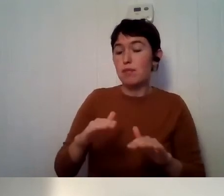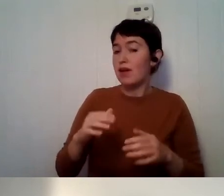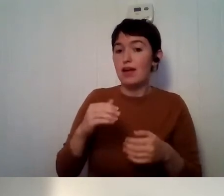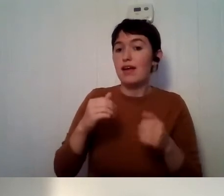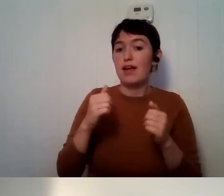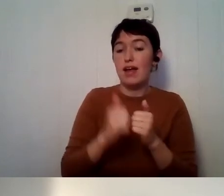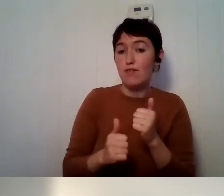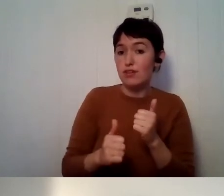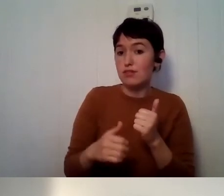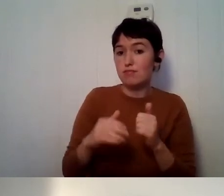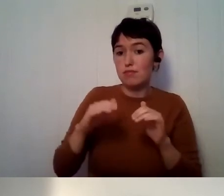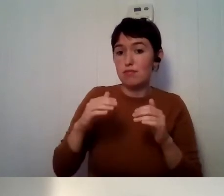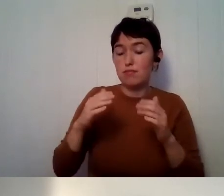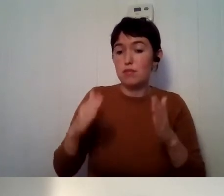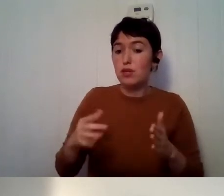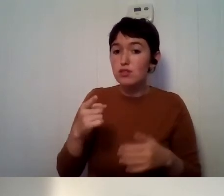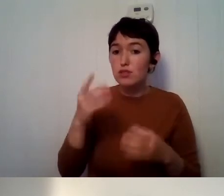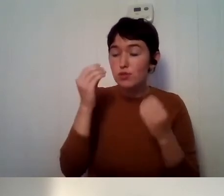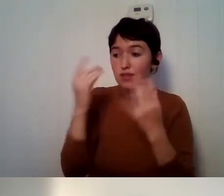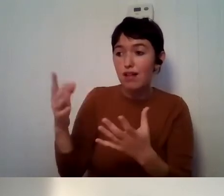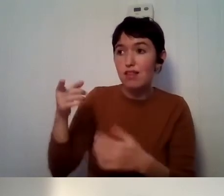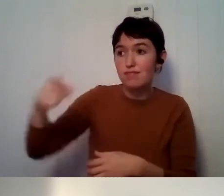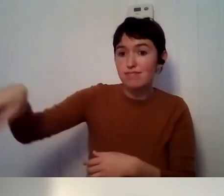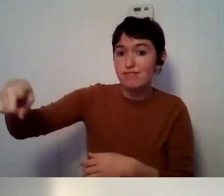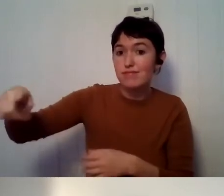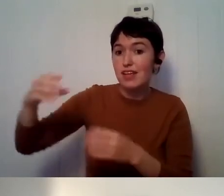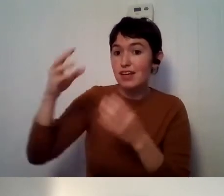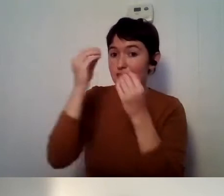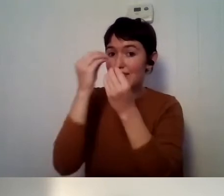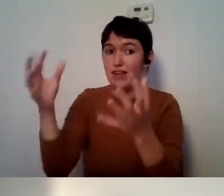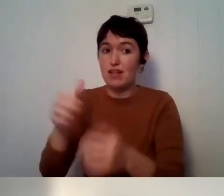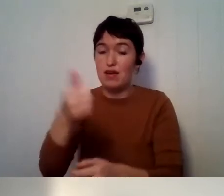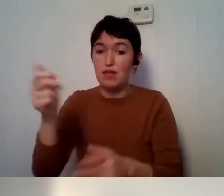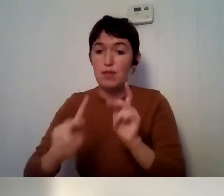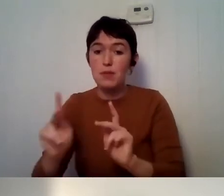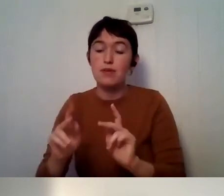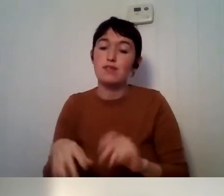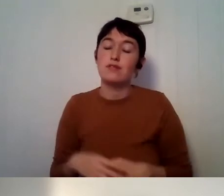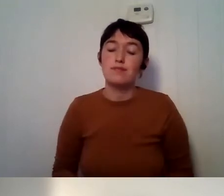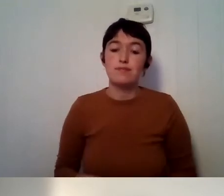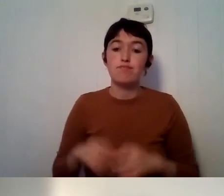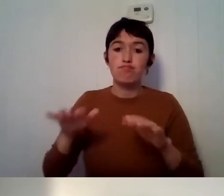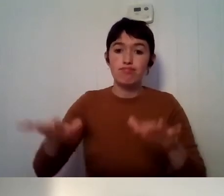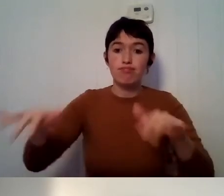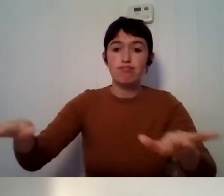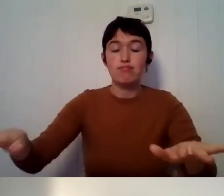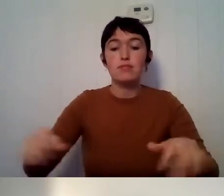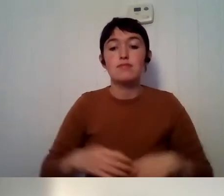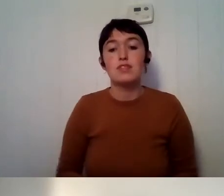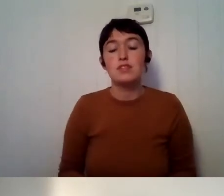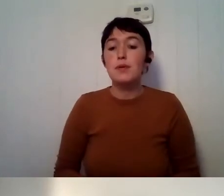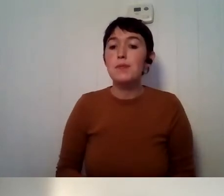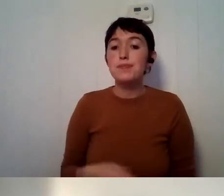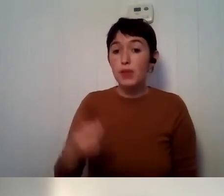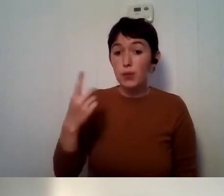people. So I'd say definitely sort of spreading the word. And then something that I've kind of started to do is sending